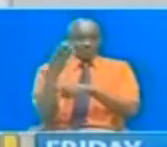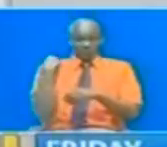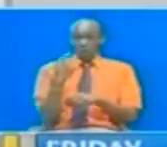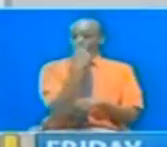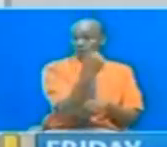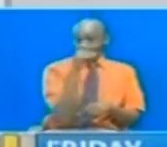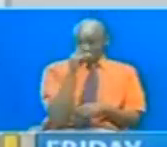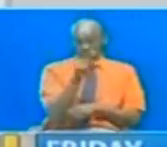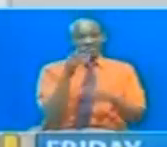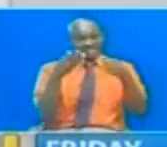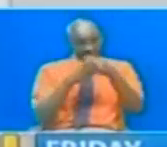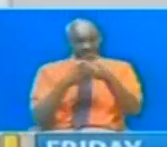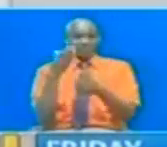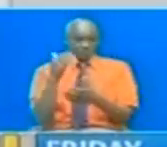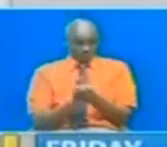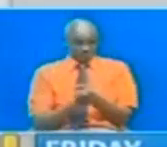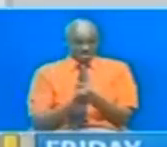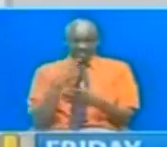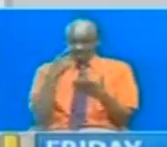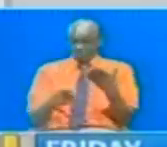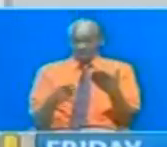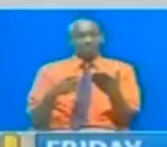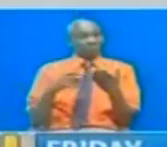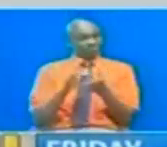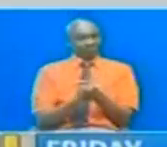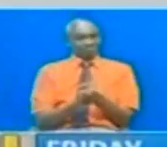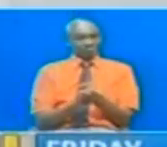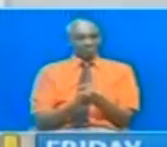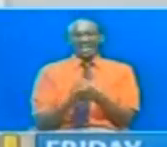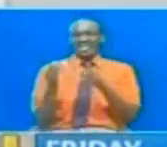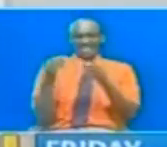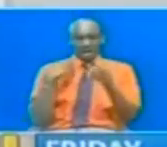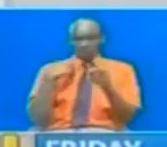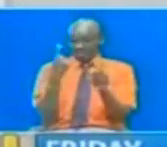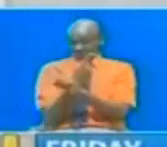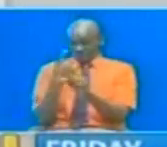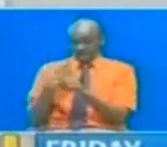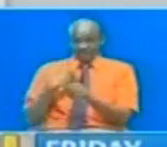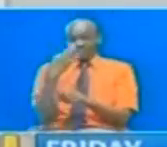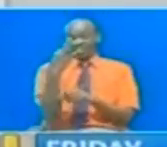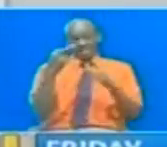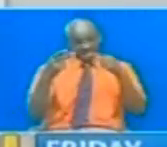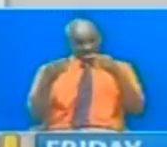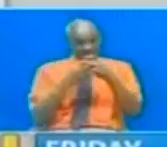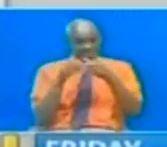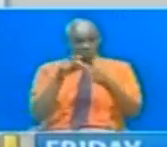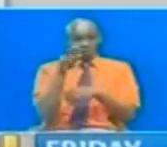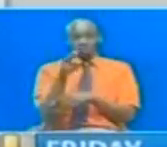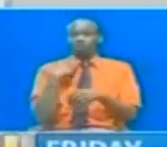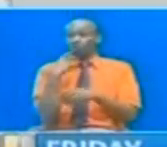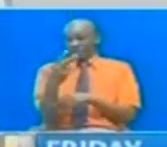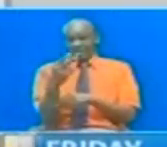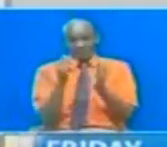1.92 trillion shillings registered in the previous year. Equity turnover rose by 38.51% to